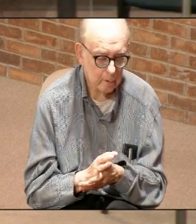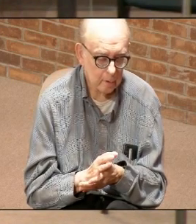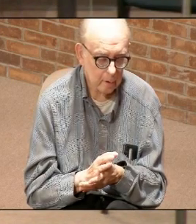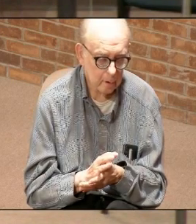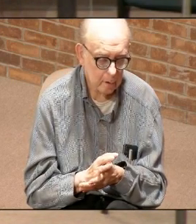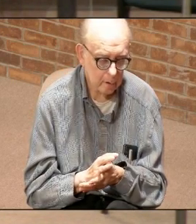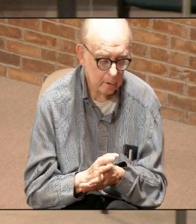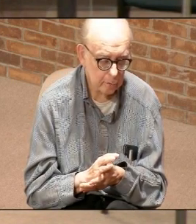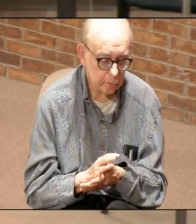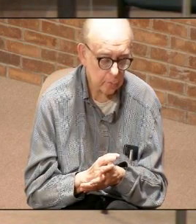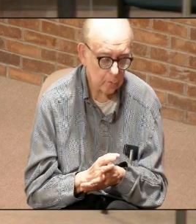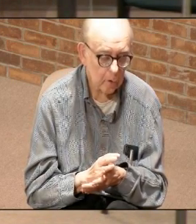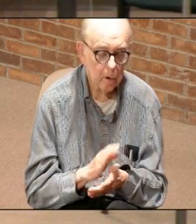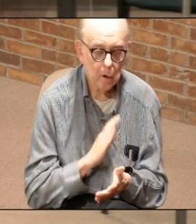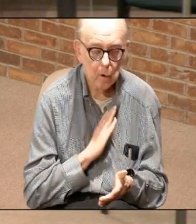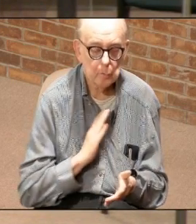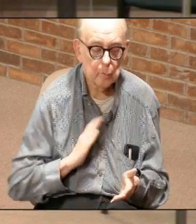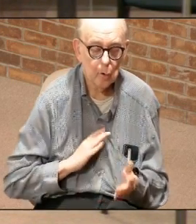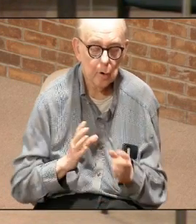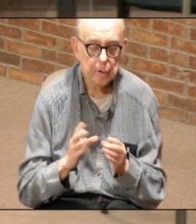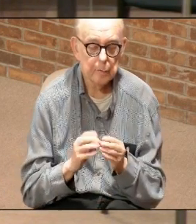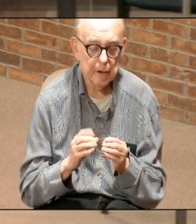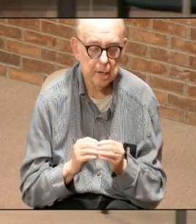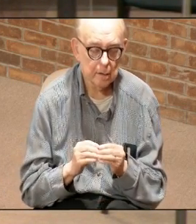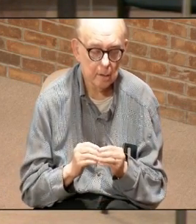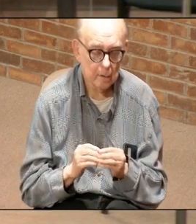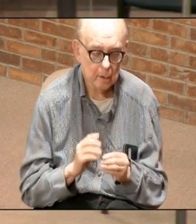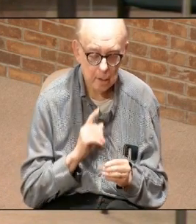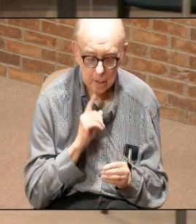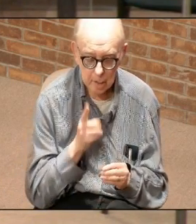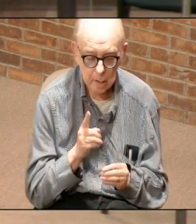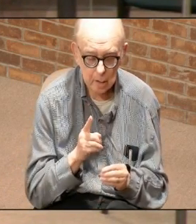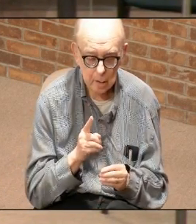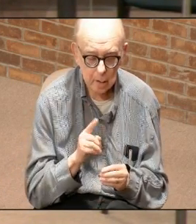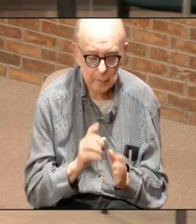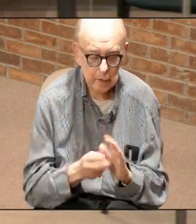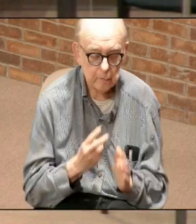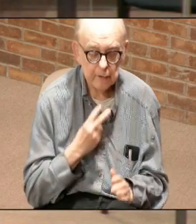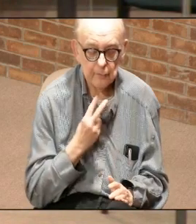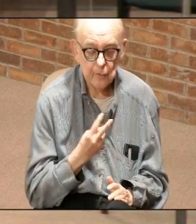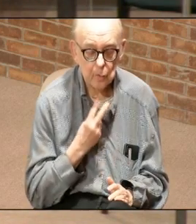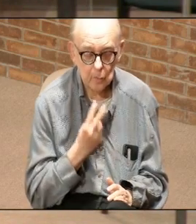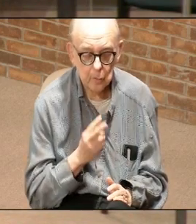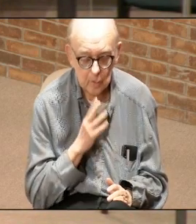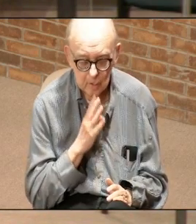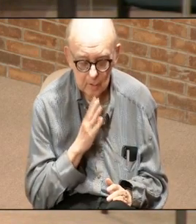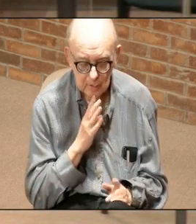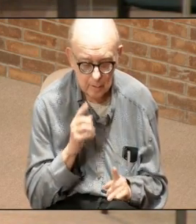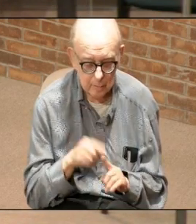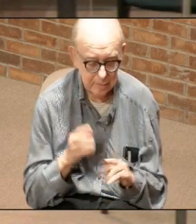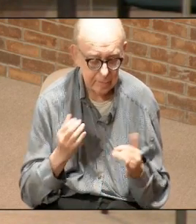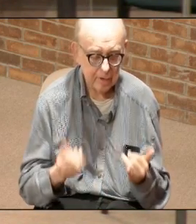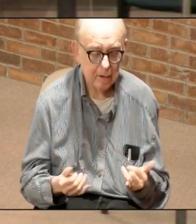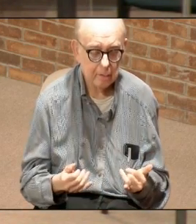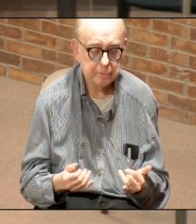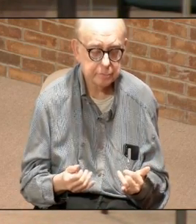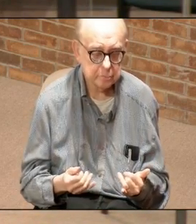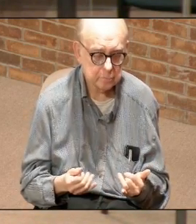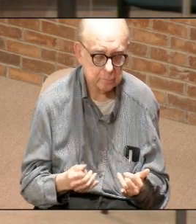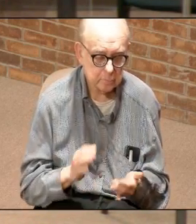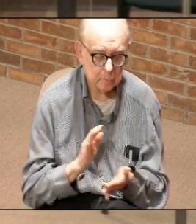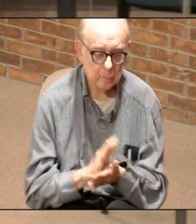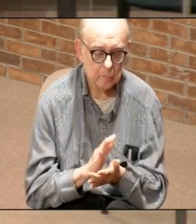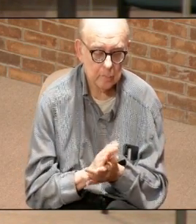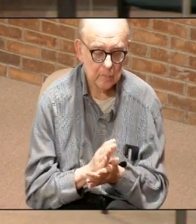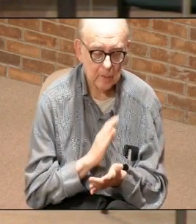board meetings and speaking up and becoming vocal. Until now, the